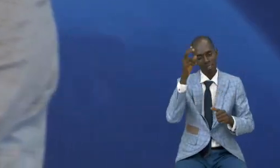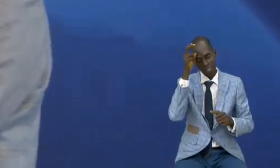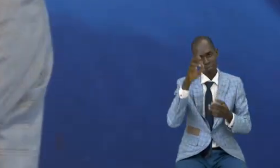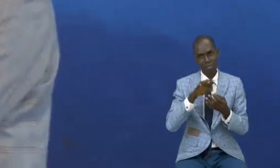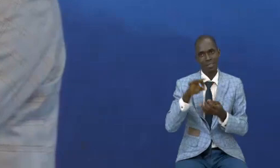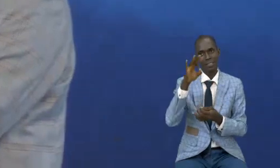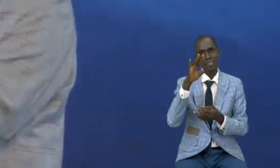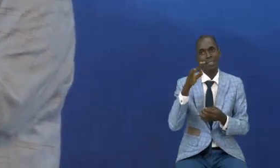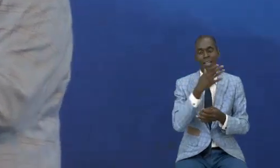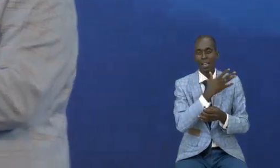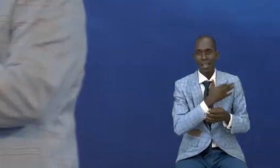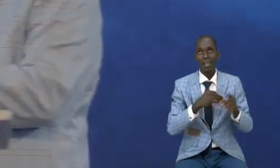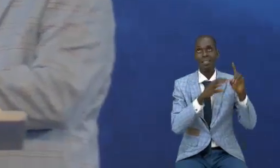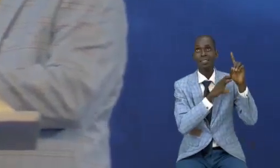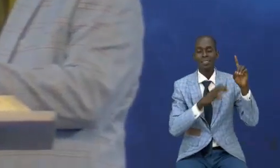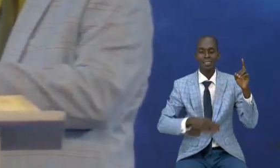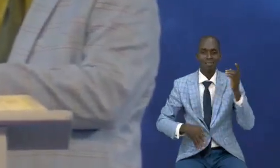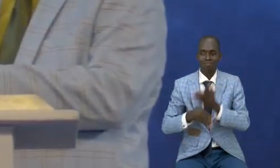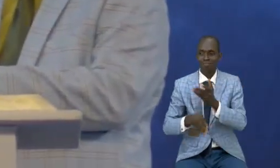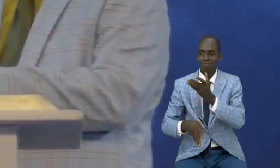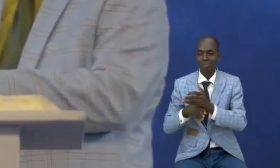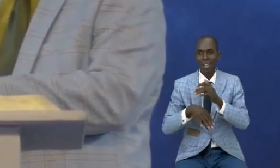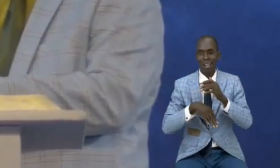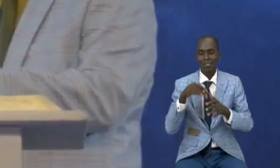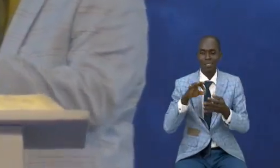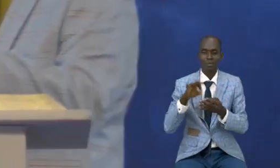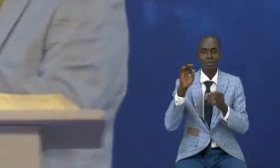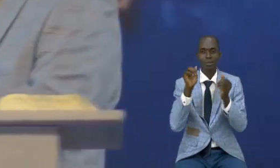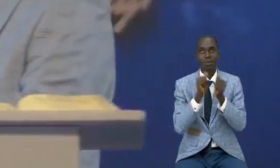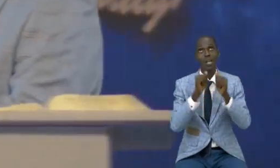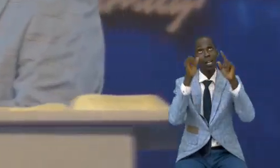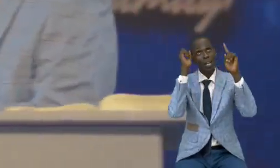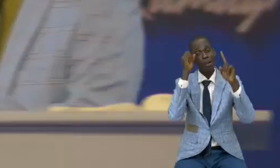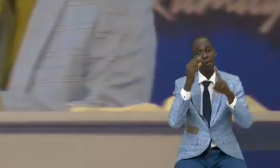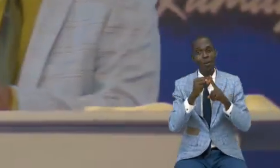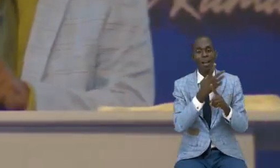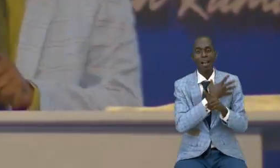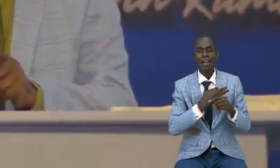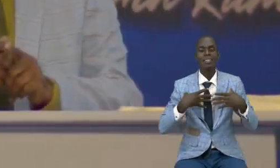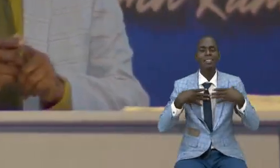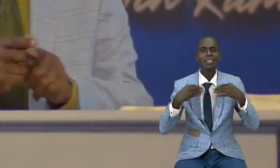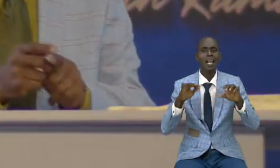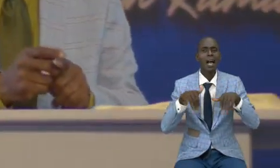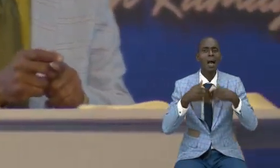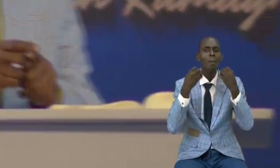he cast out the spirits with his word and healed how many?